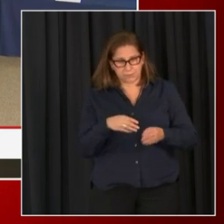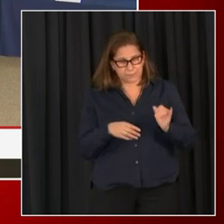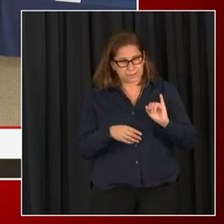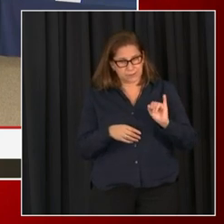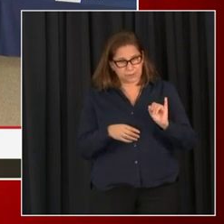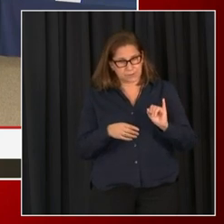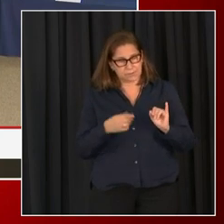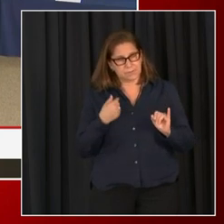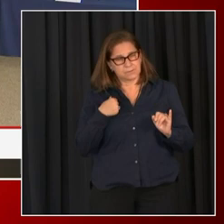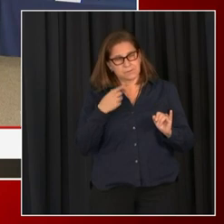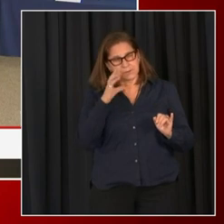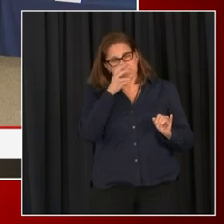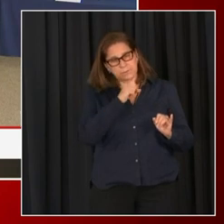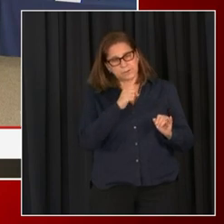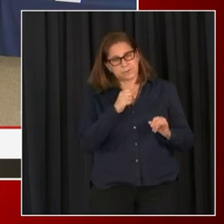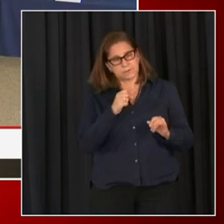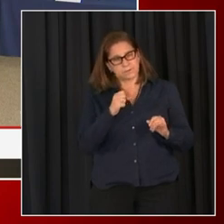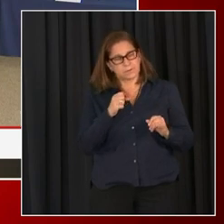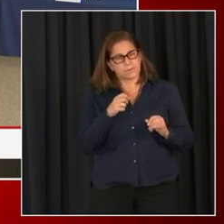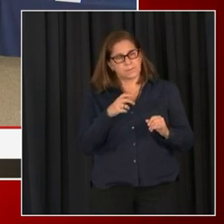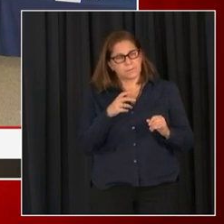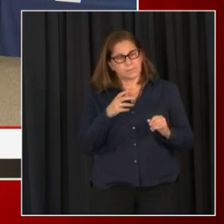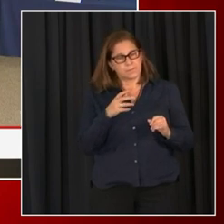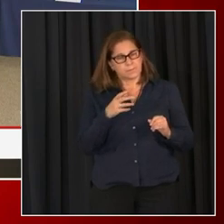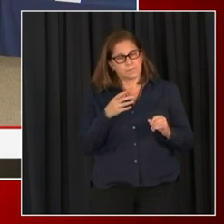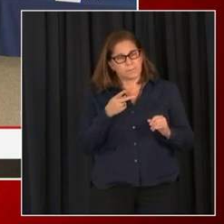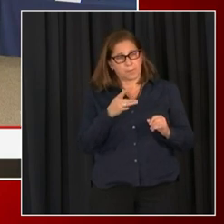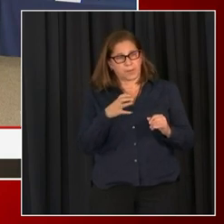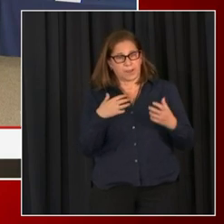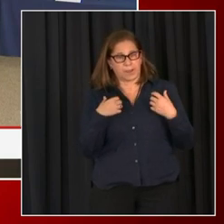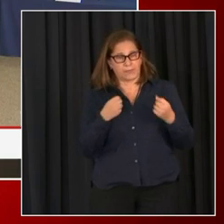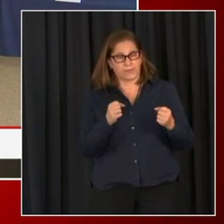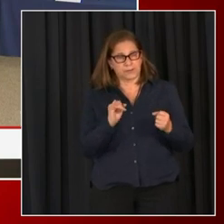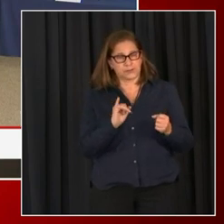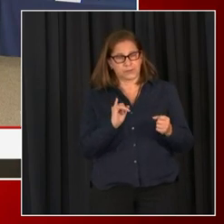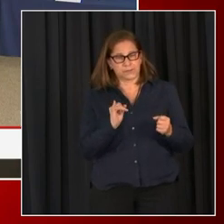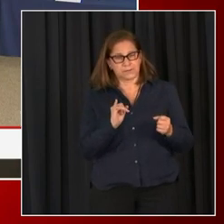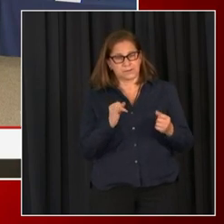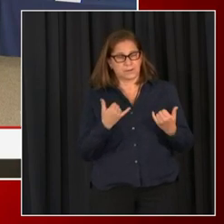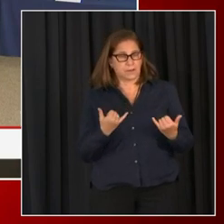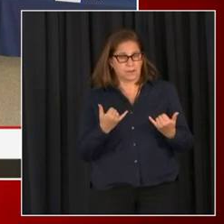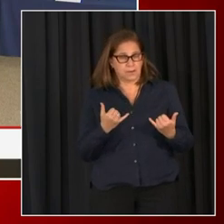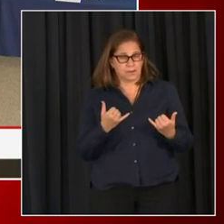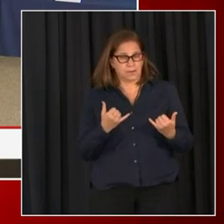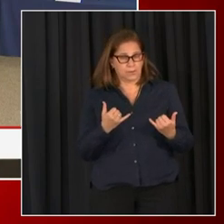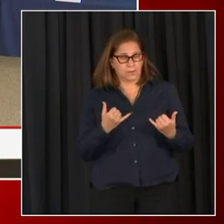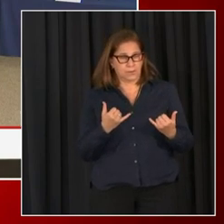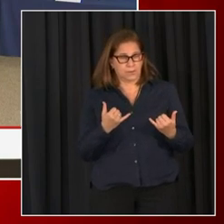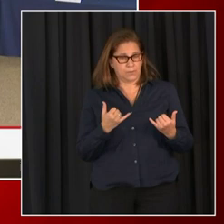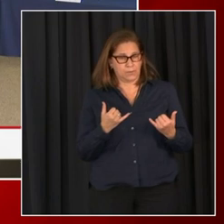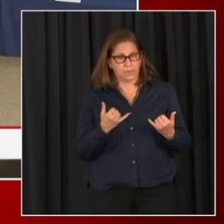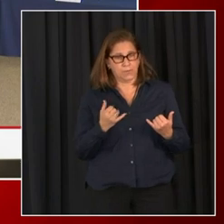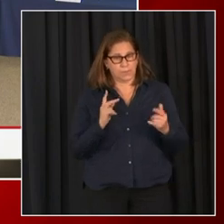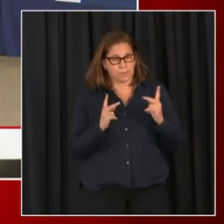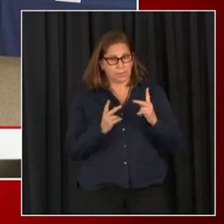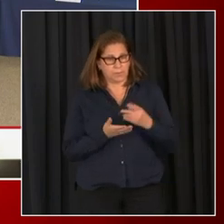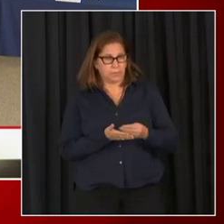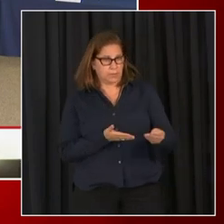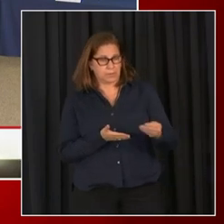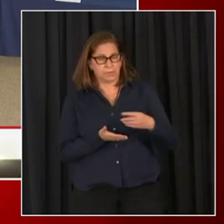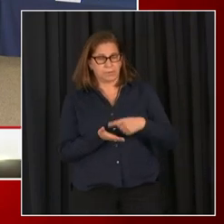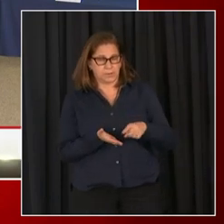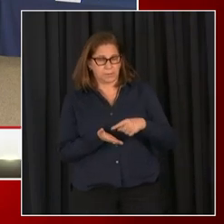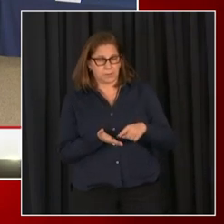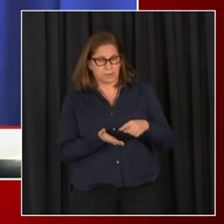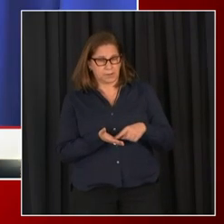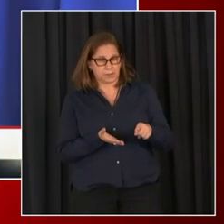emergency is in effect. What happens when the public health emergency is no longer applies? Thank